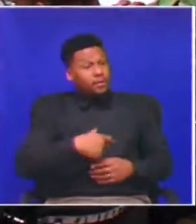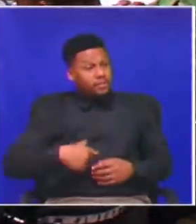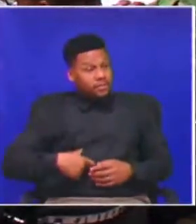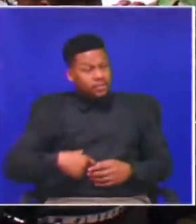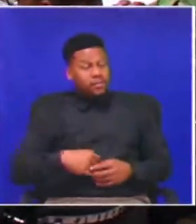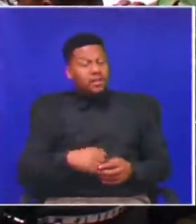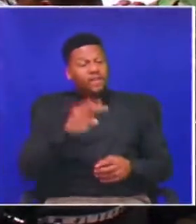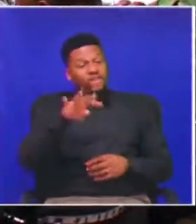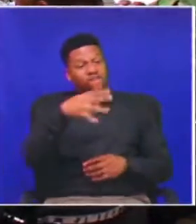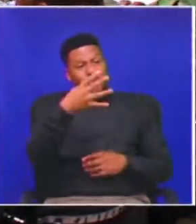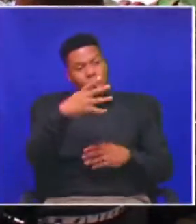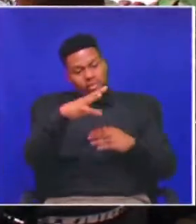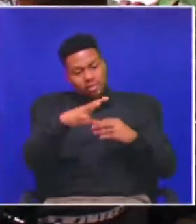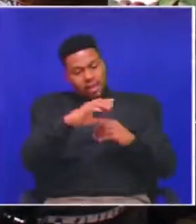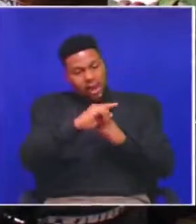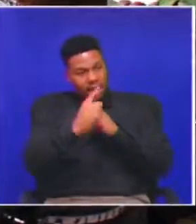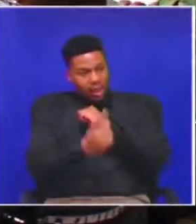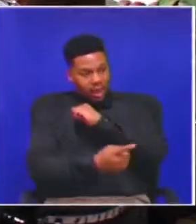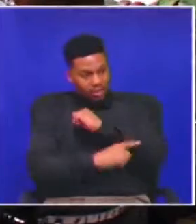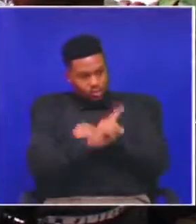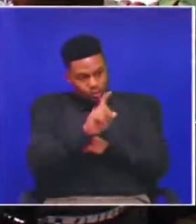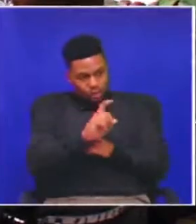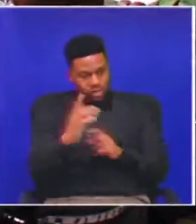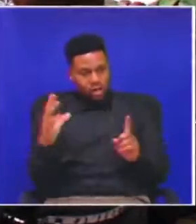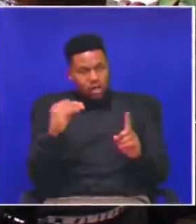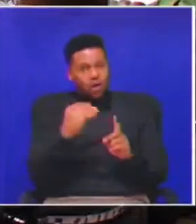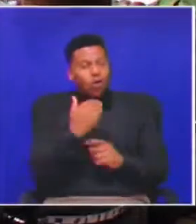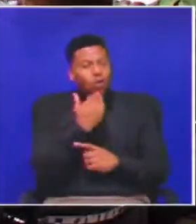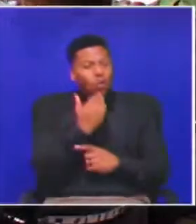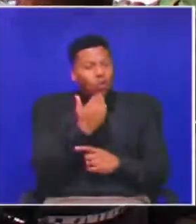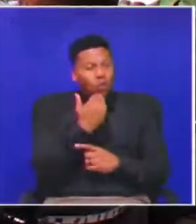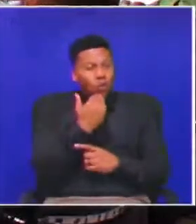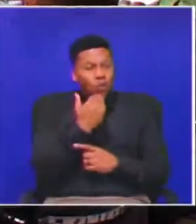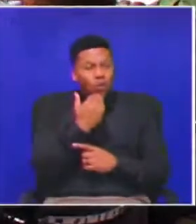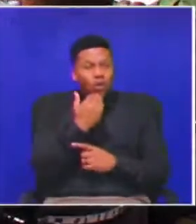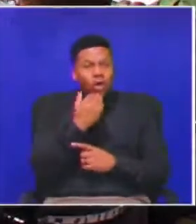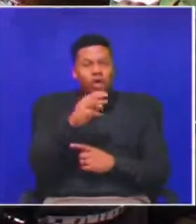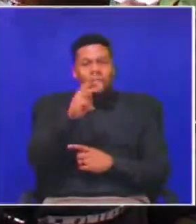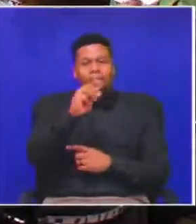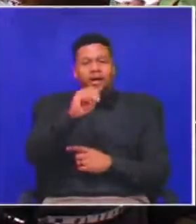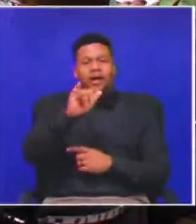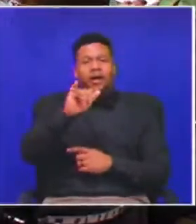supplementary question on this question will be asked by Honorable M.A. Maimane.